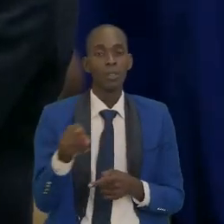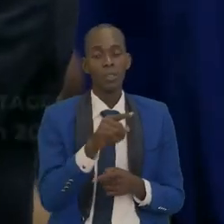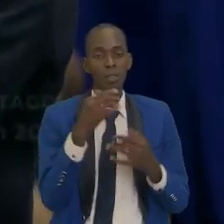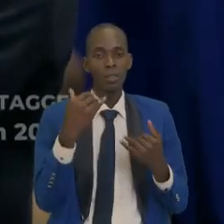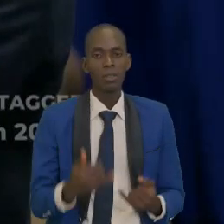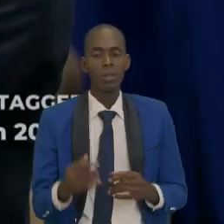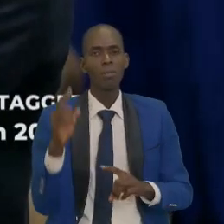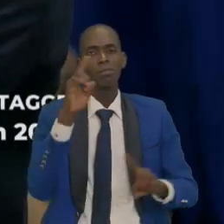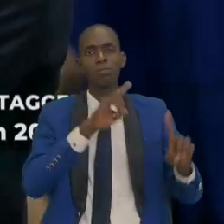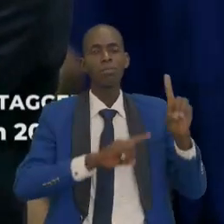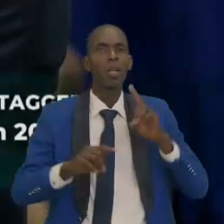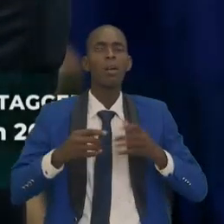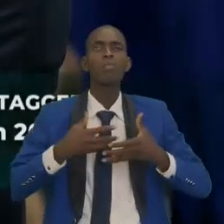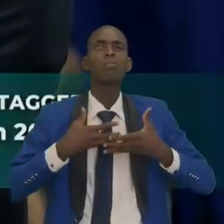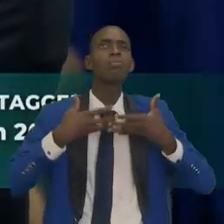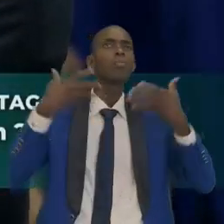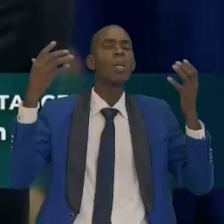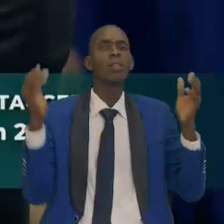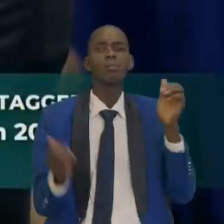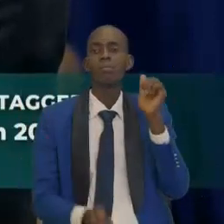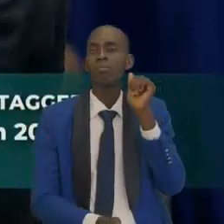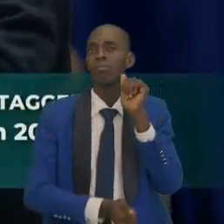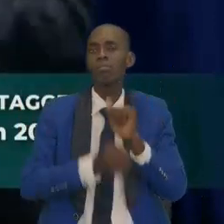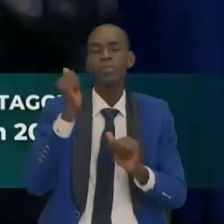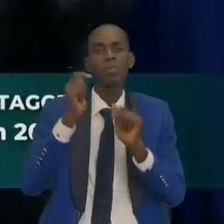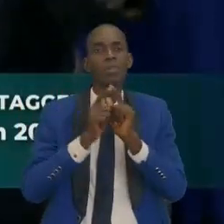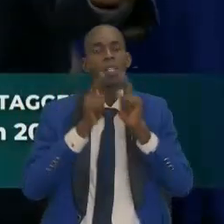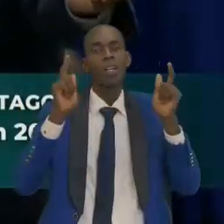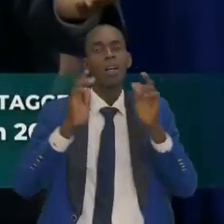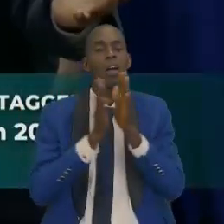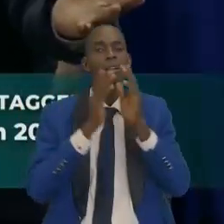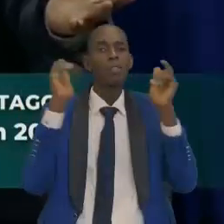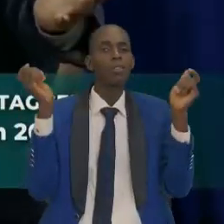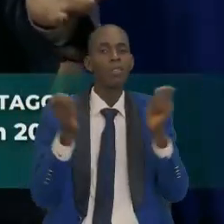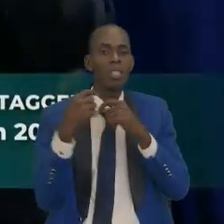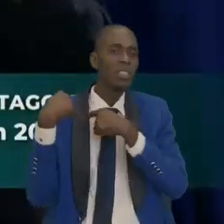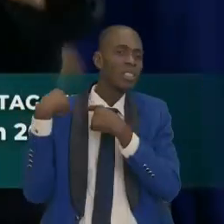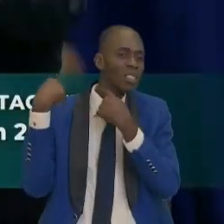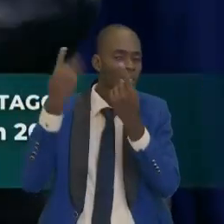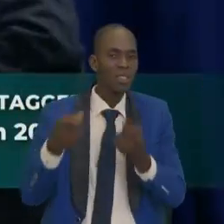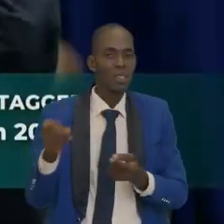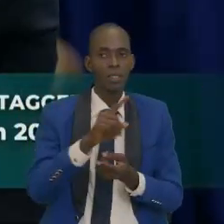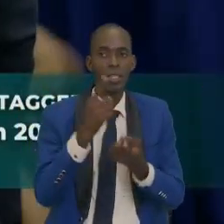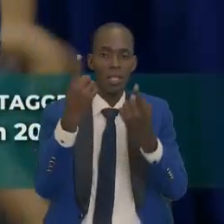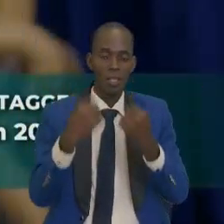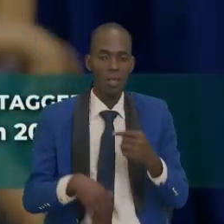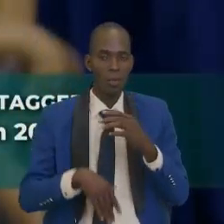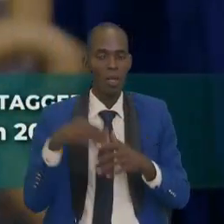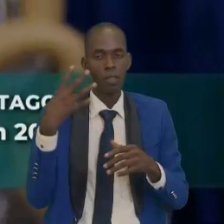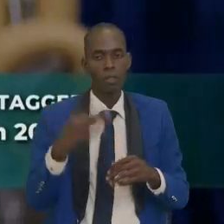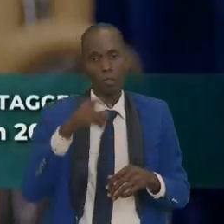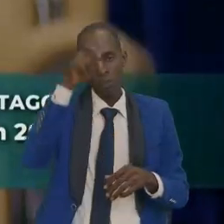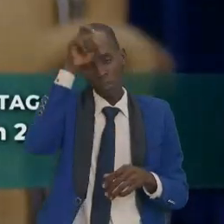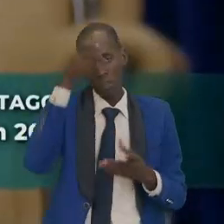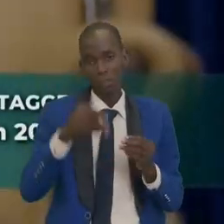Alleluia the greatest Hallelujah they ever shouted since they came out of Egypt and